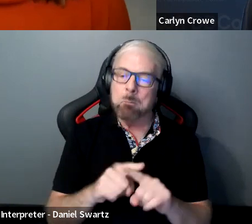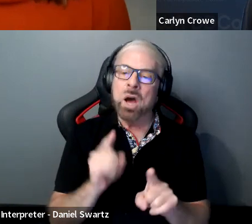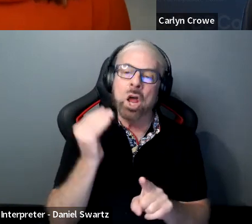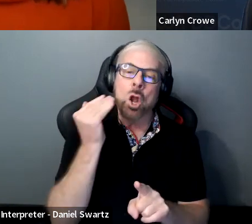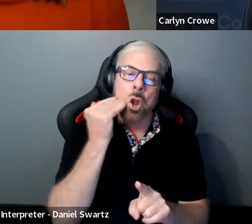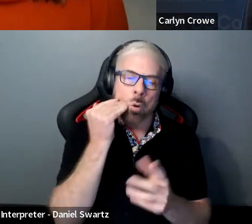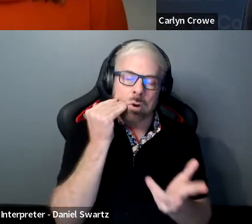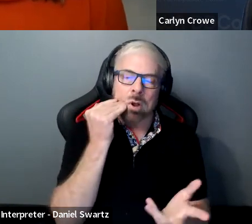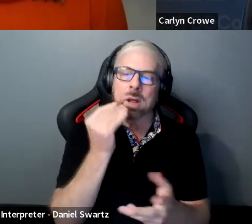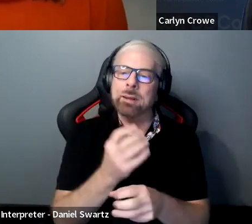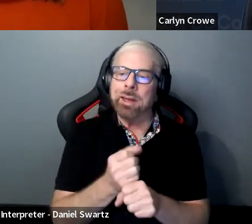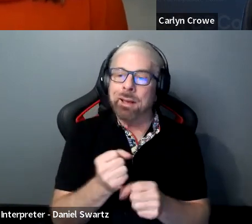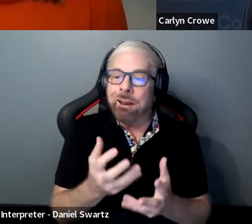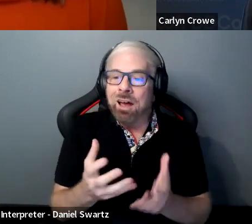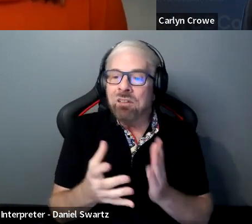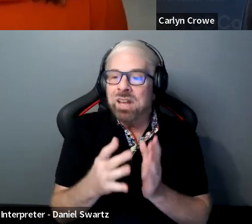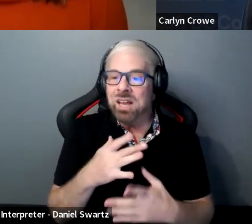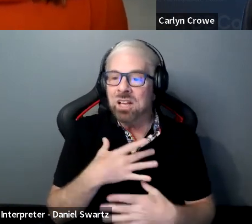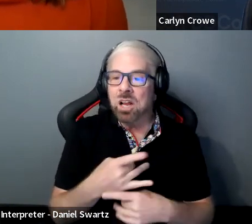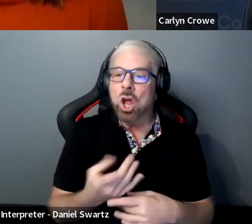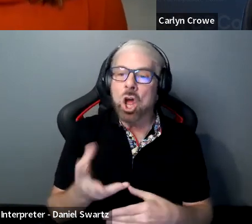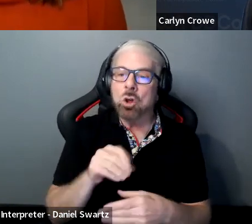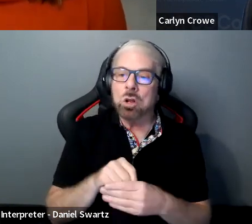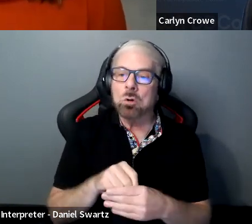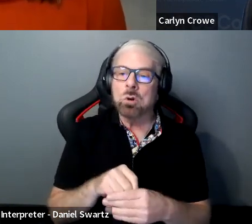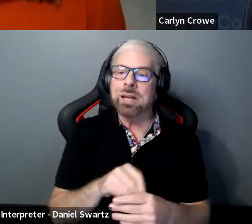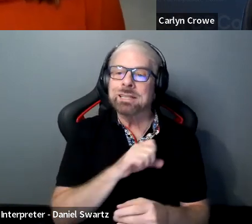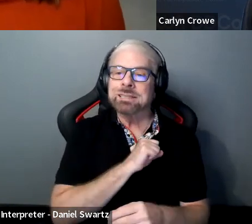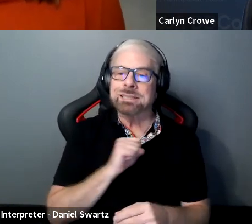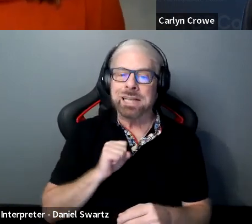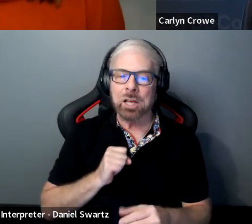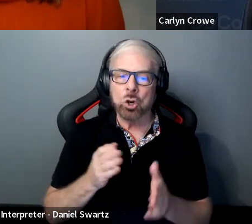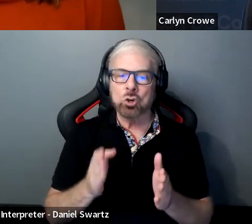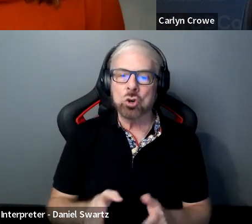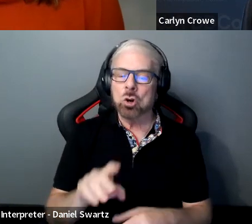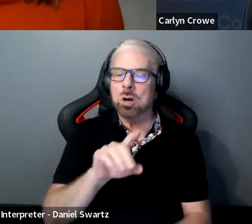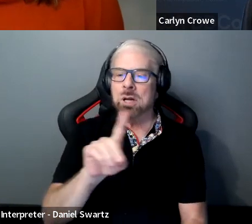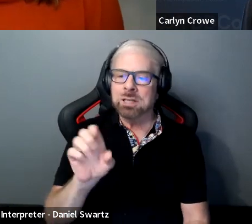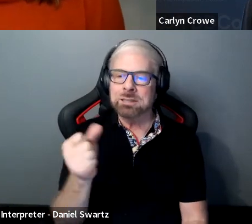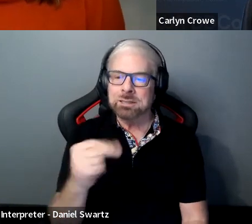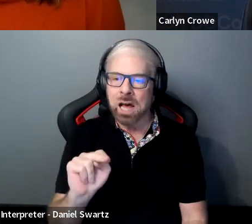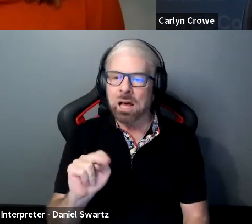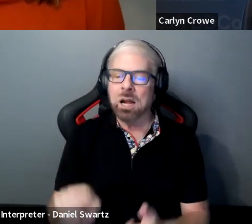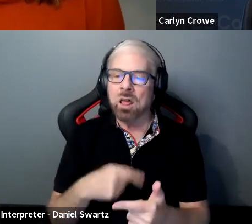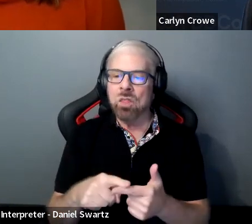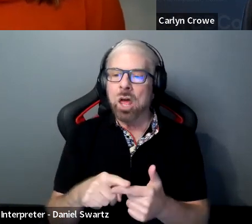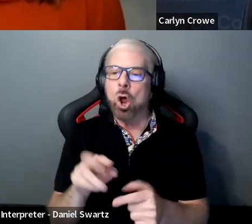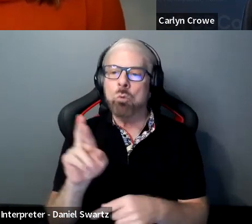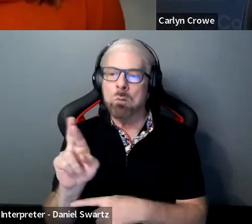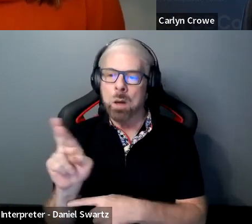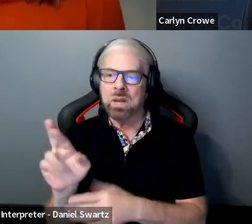lot of interest, including Senator Zahn, a Republican who's in the leadership capacity in the